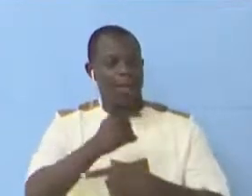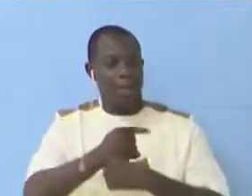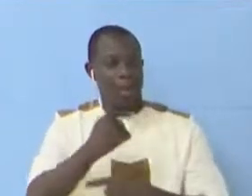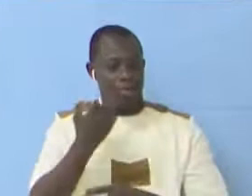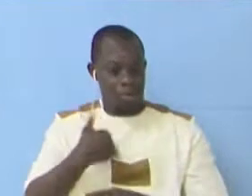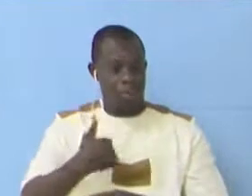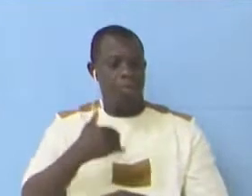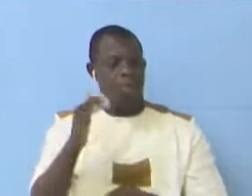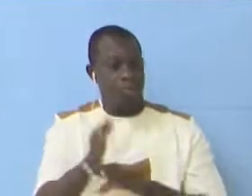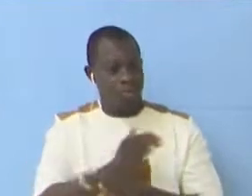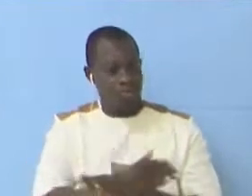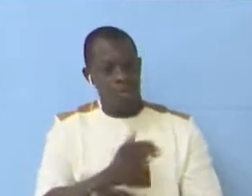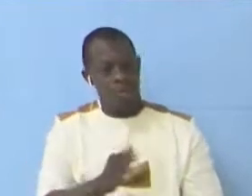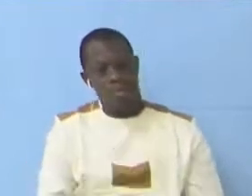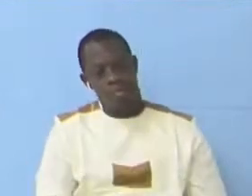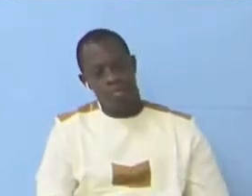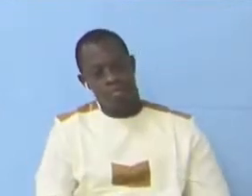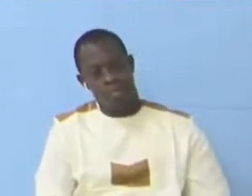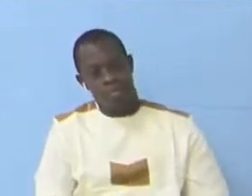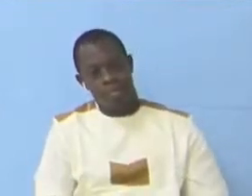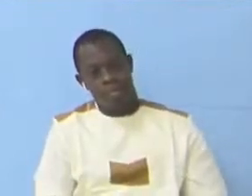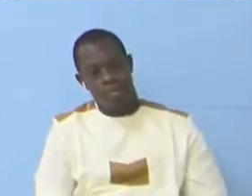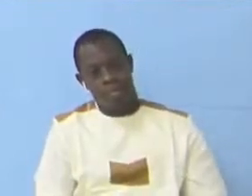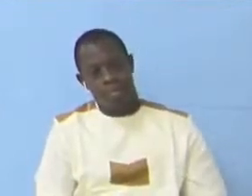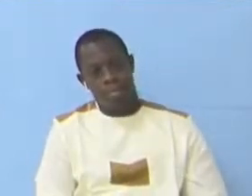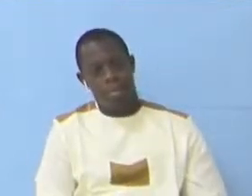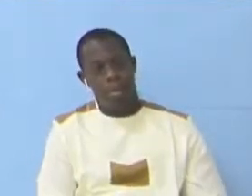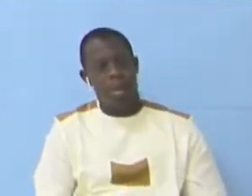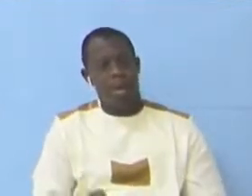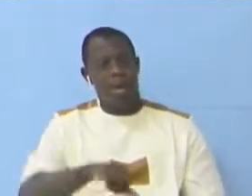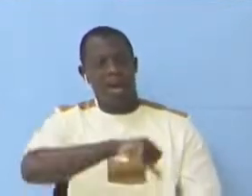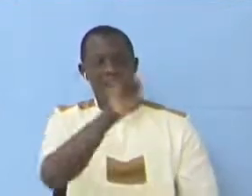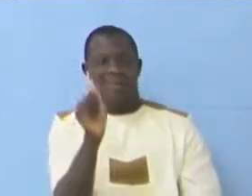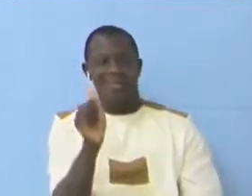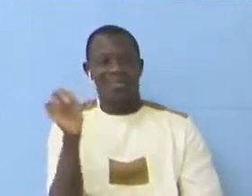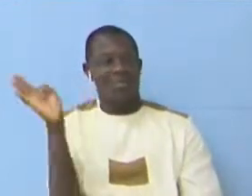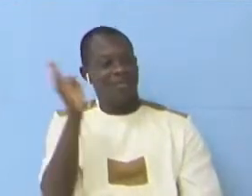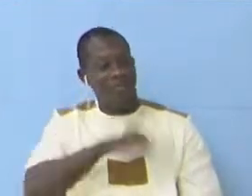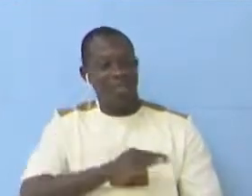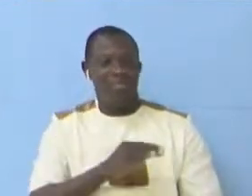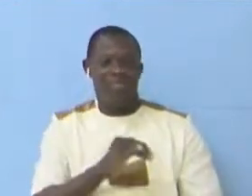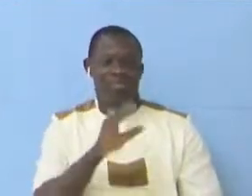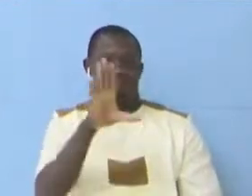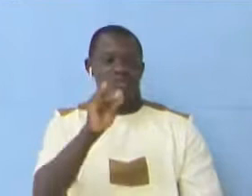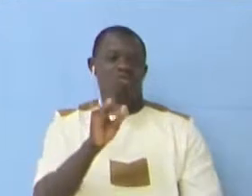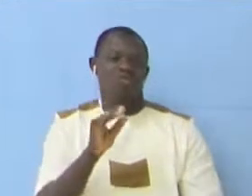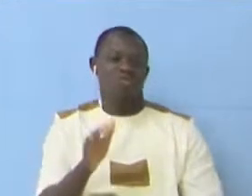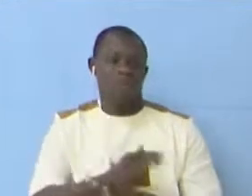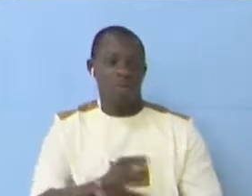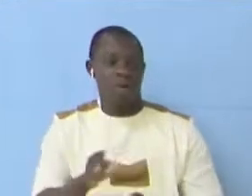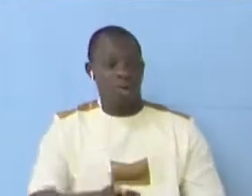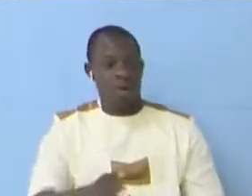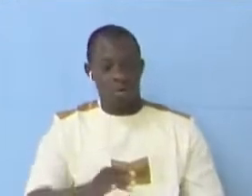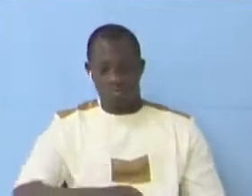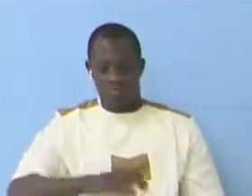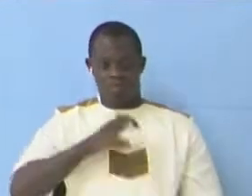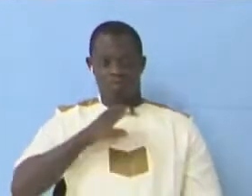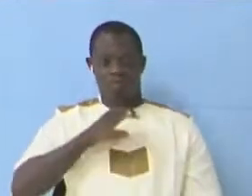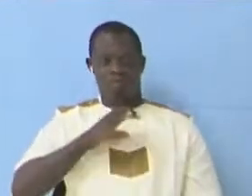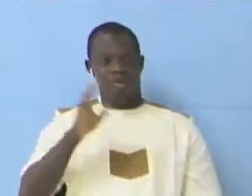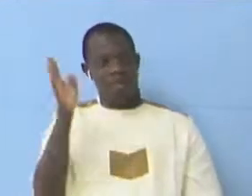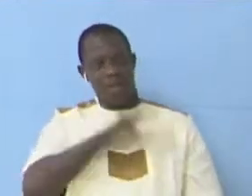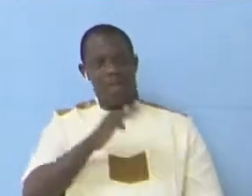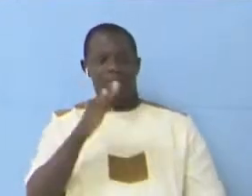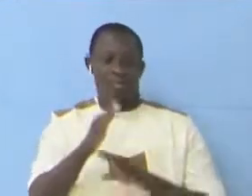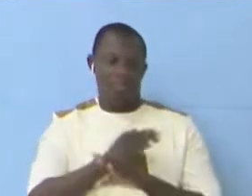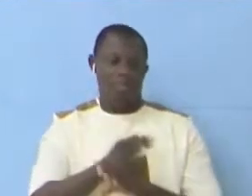óoroon na leen ne ñoom ñu ngi wax a waa doomi Gambia. And lie they did. ñu taxaw jàkkaarloo ñun di fen. Very comfortably. di fen loo xam ne